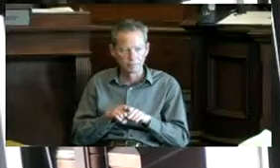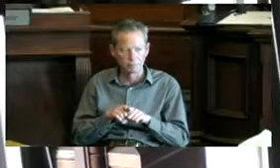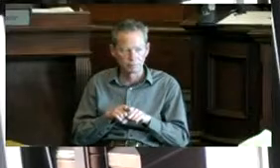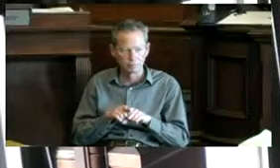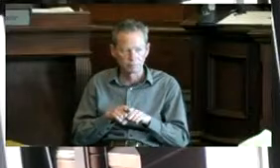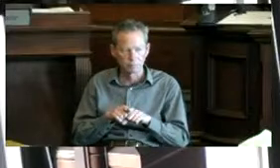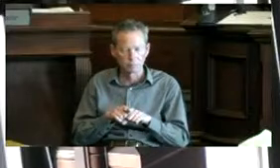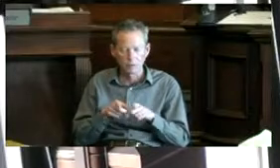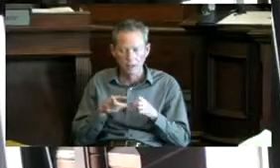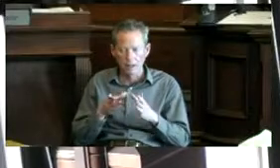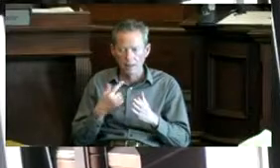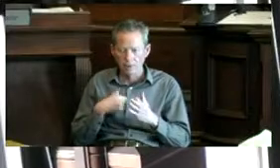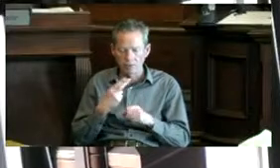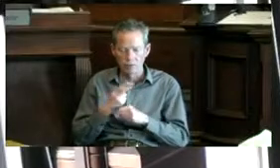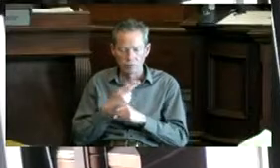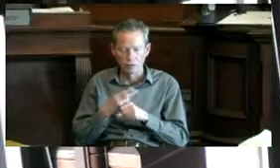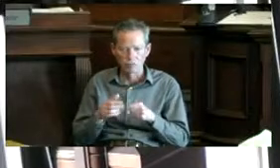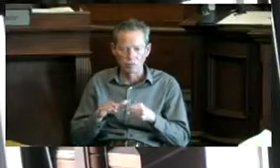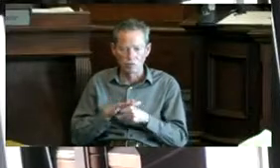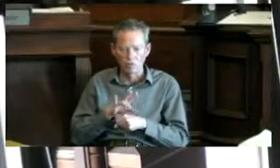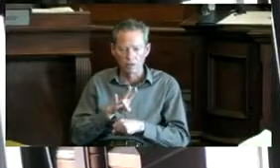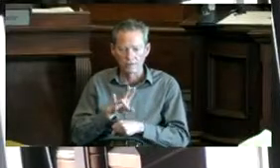and allowing us to use the whole